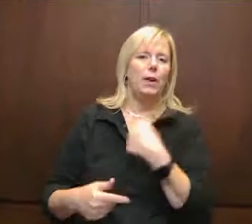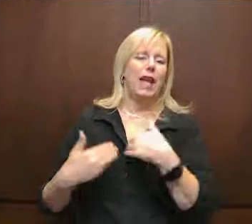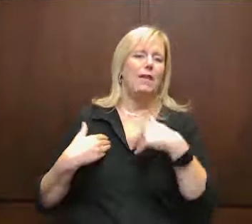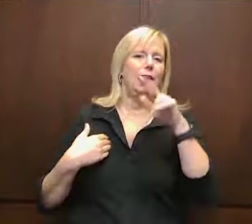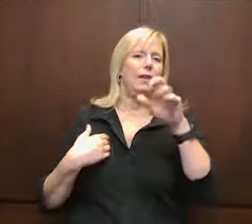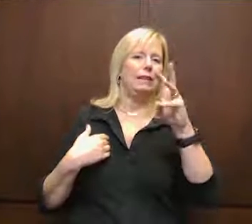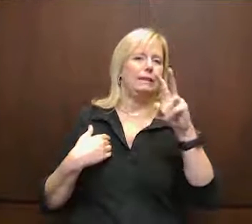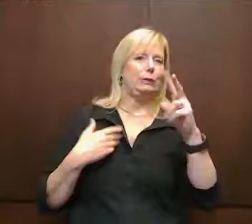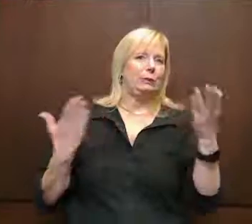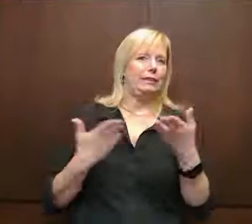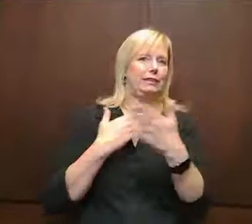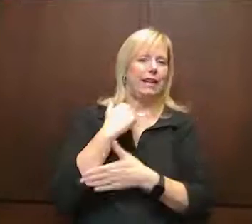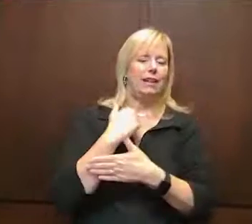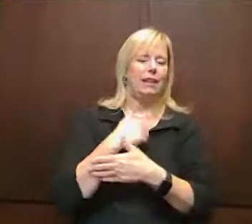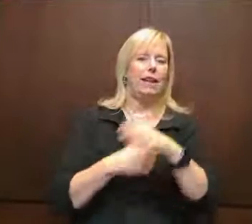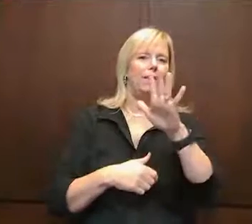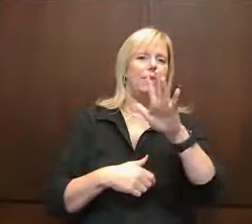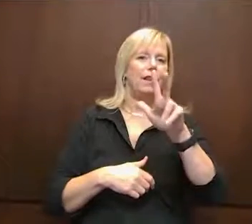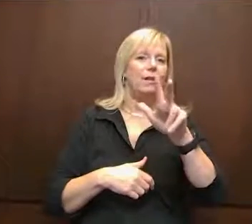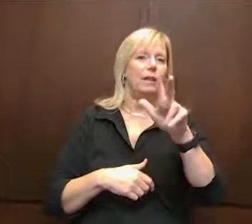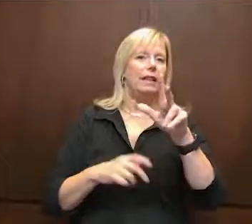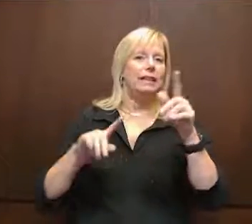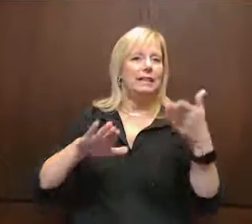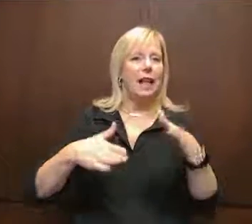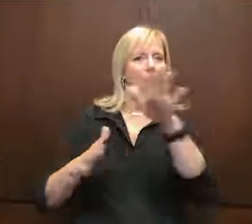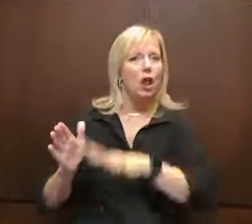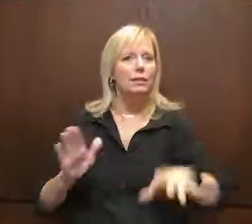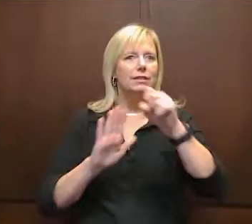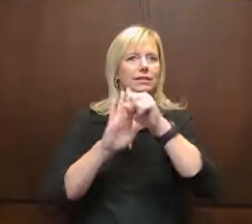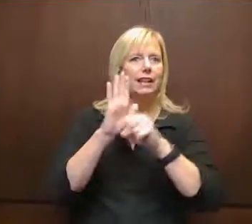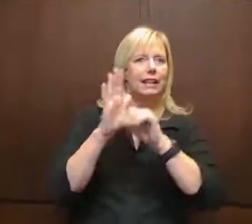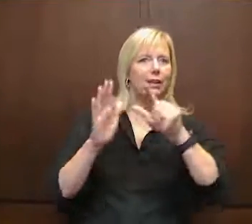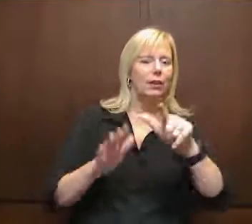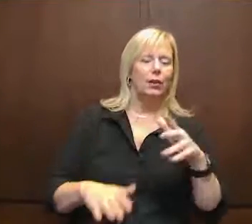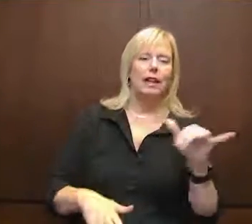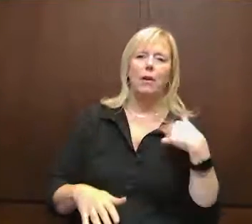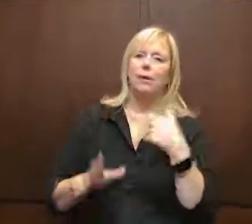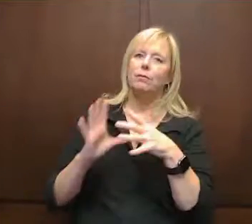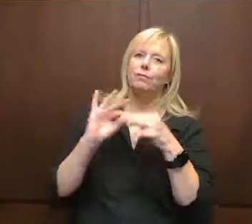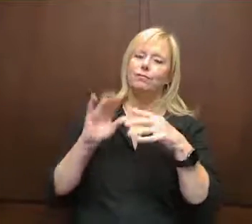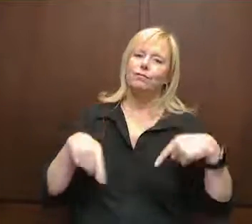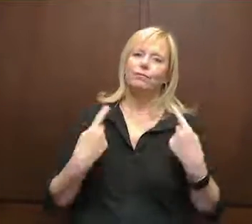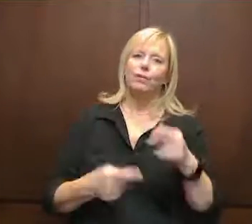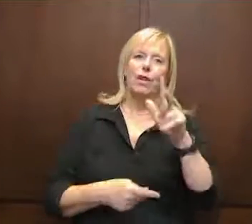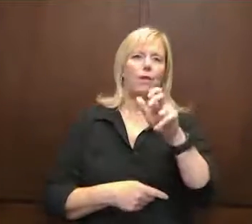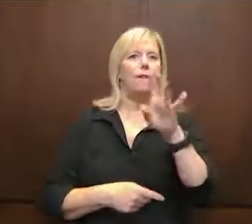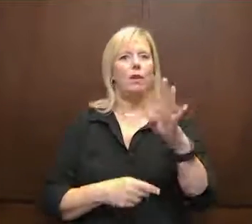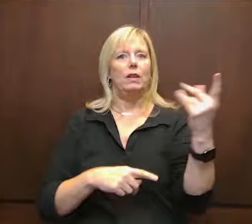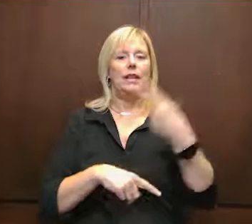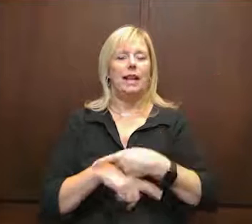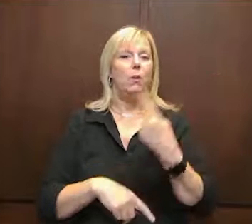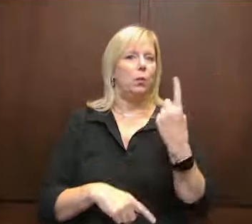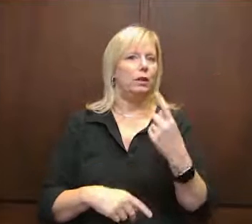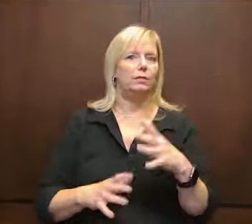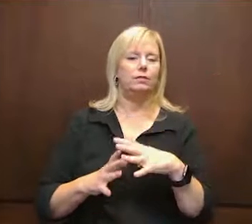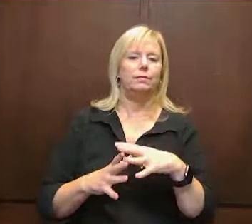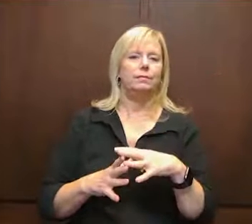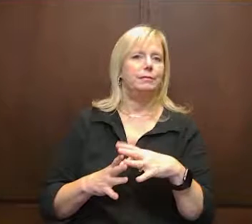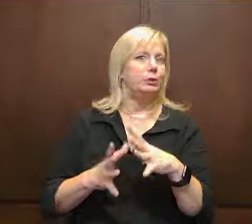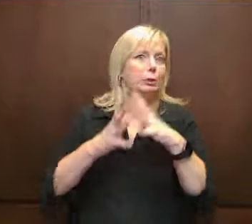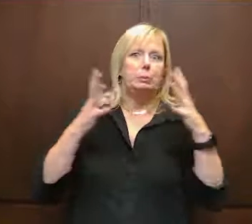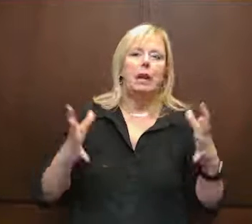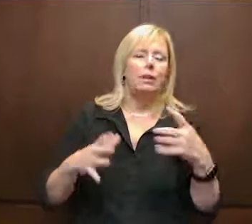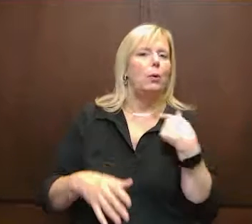362 here in our county, 53 across the state. As we've said for 304 days now, one is too many, and we have